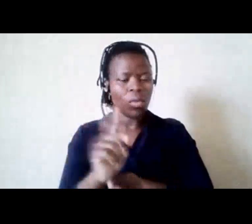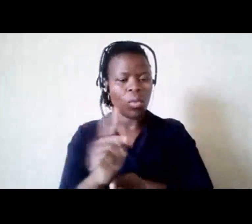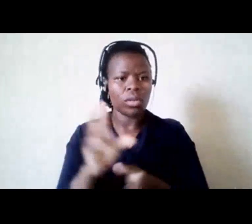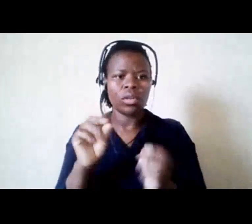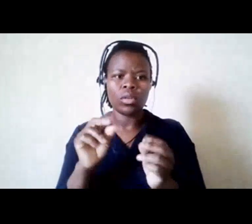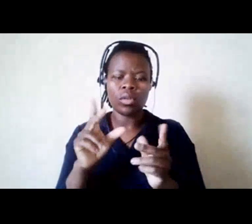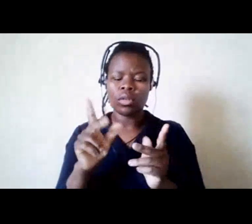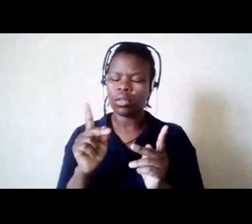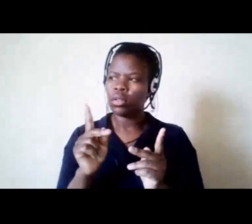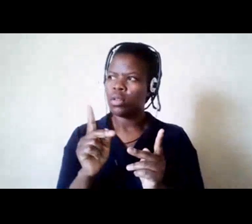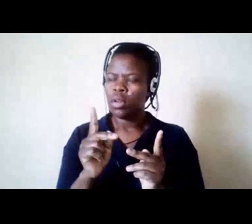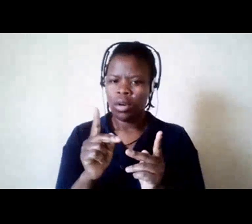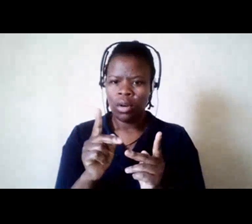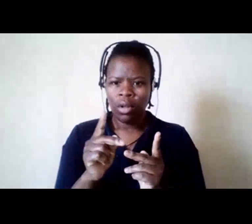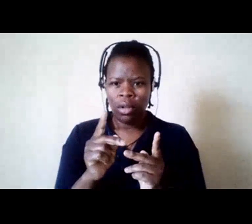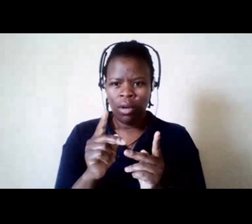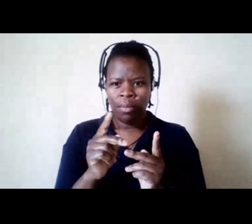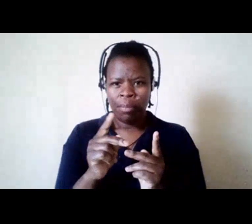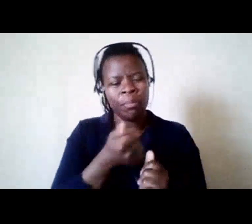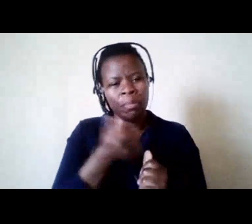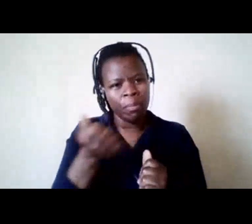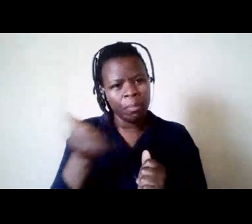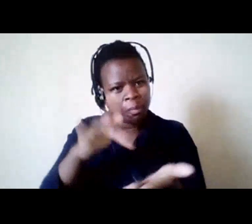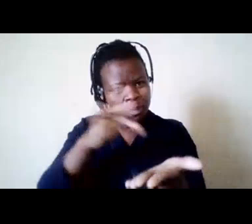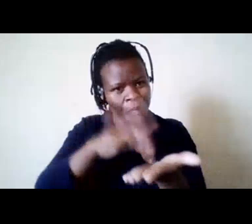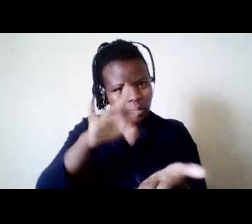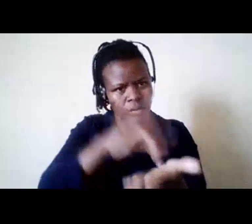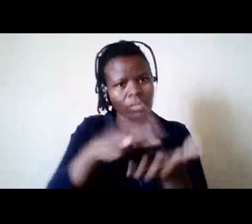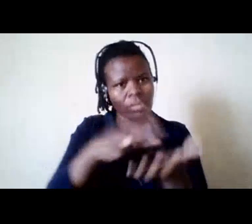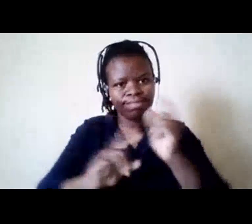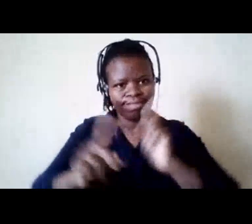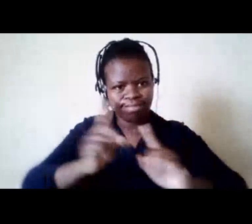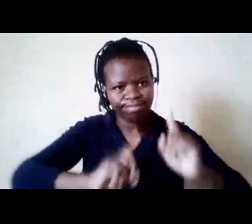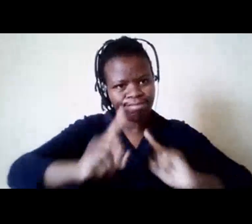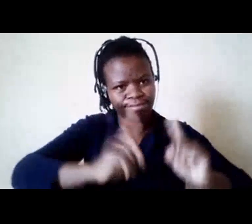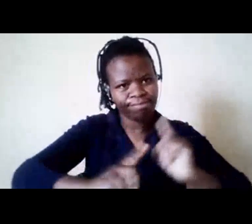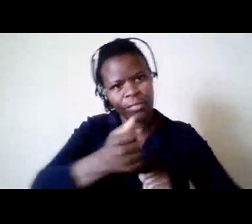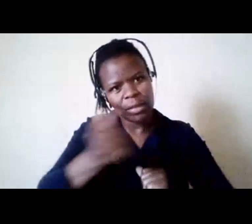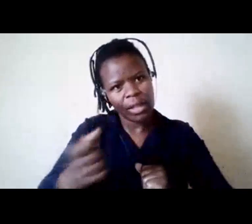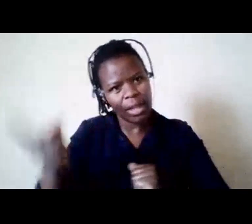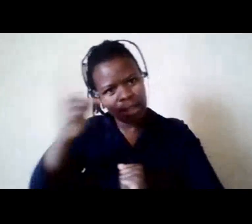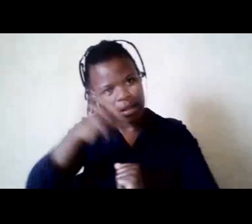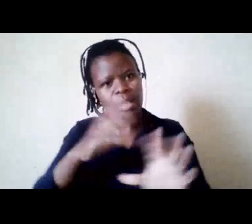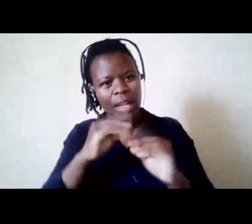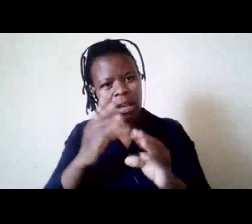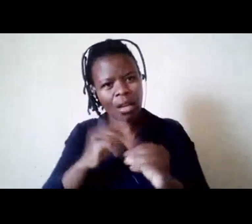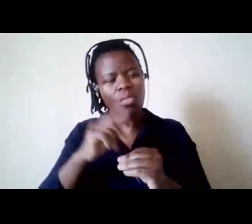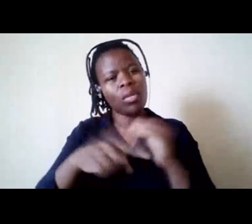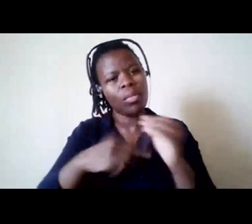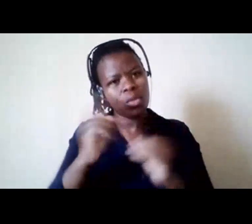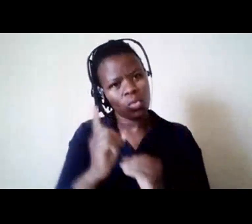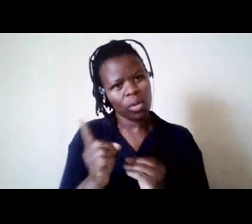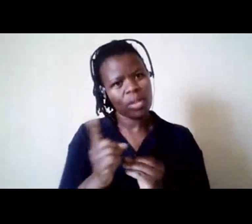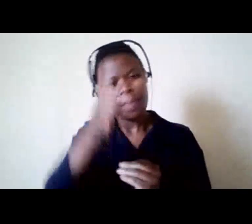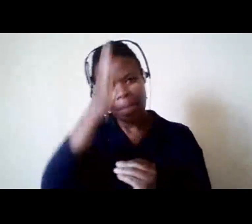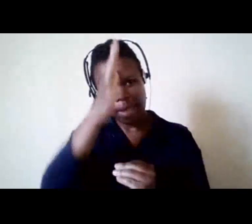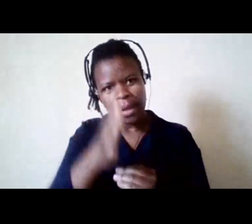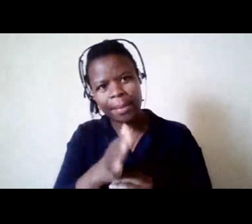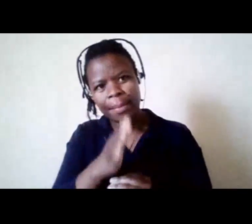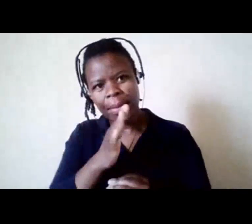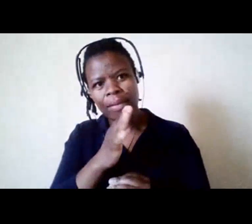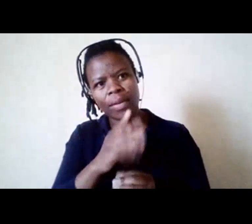there's some agency. I mean, I had a conversation with a colleague the other day. We spoke about parents and communities and what we're supposed to do